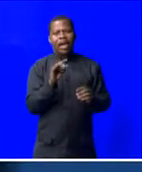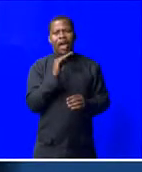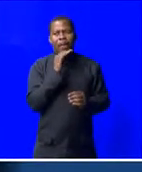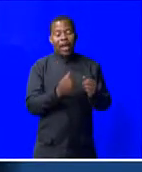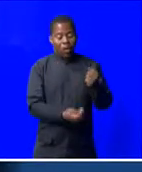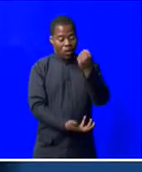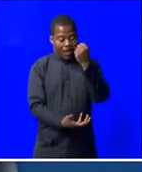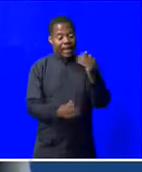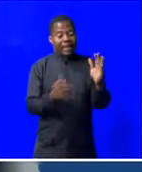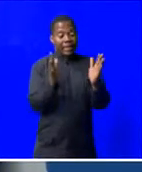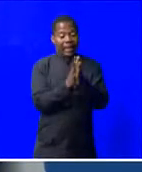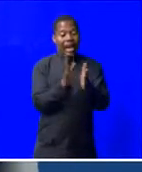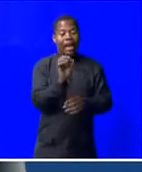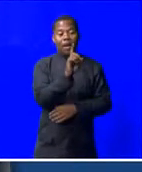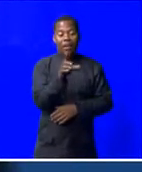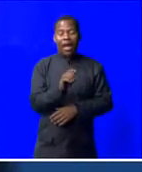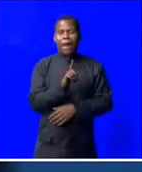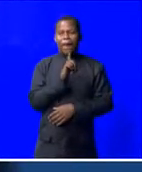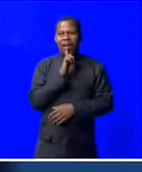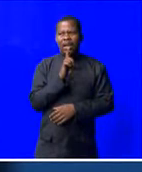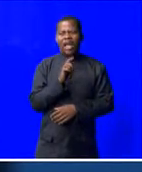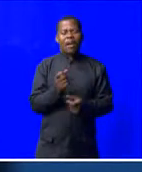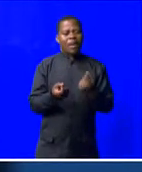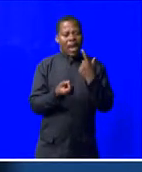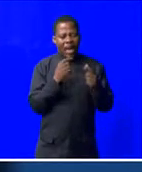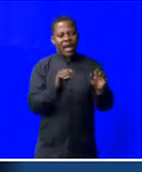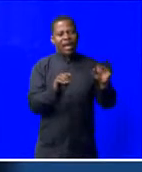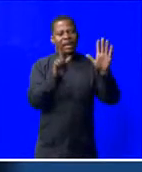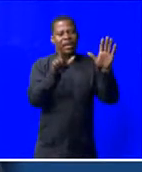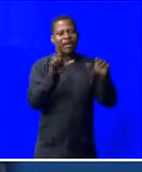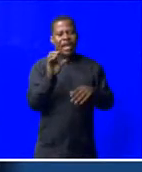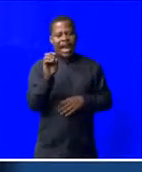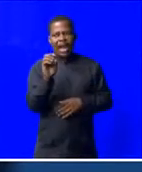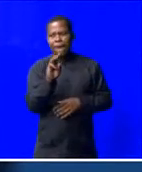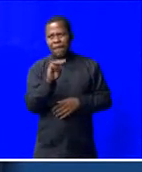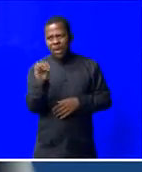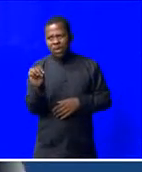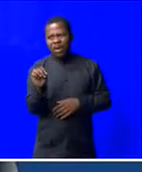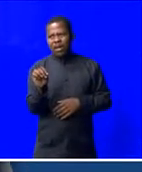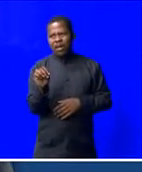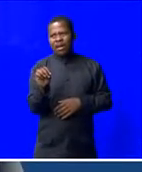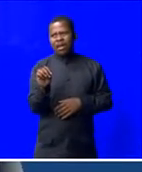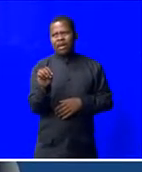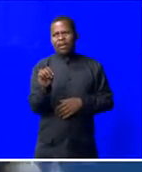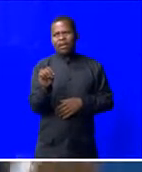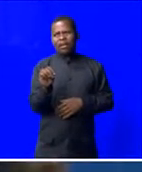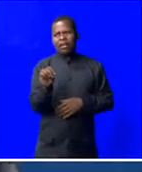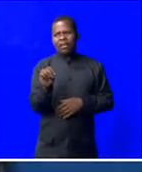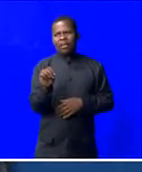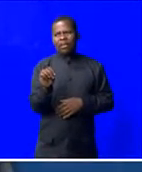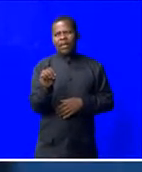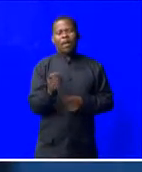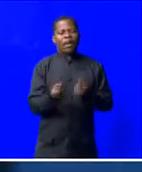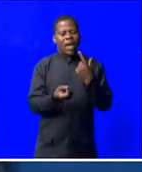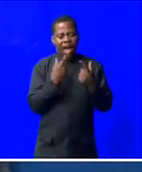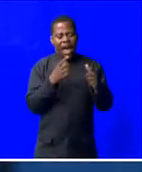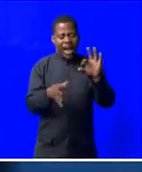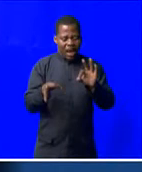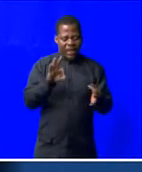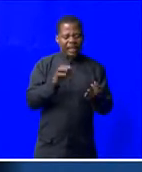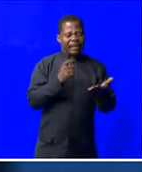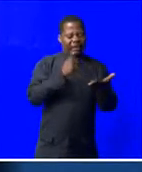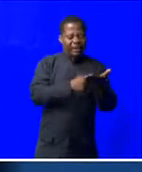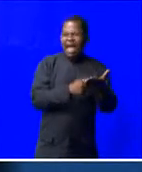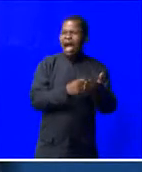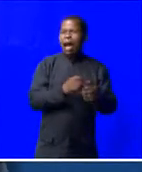le maphilisi siyakhoka 700 million between 6 and 700 million siyamkhoka siyamthenga maphilisi